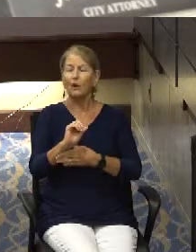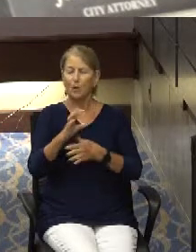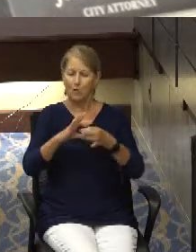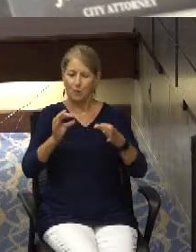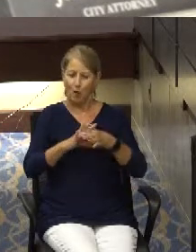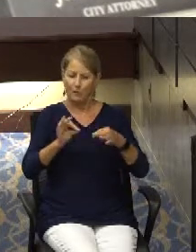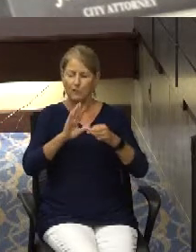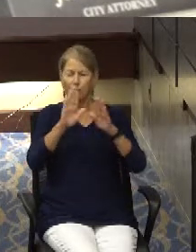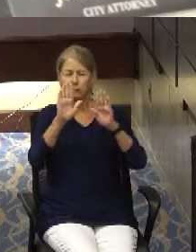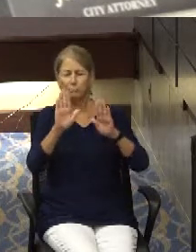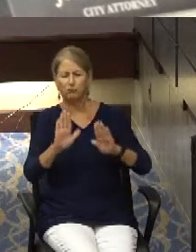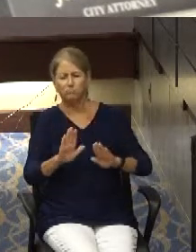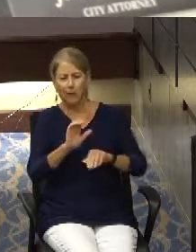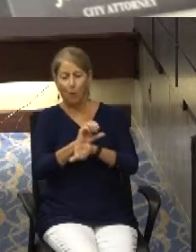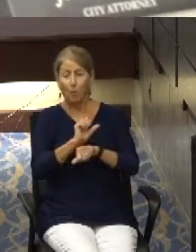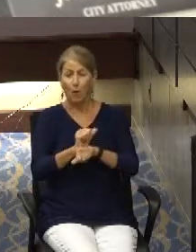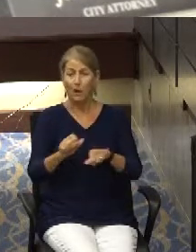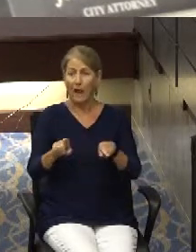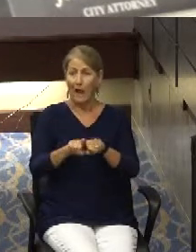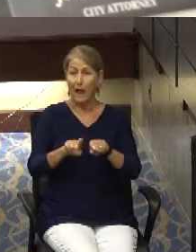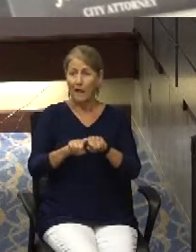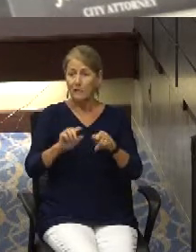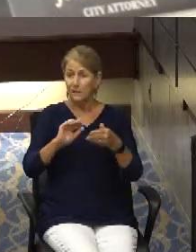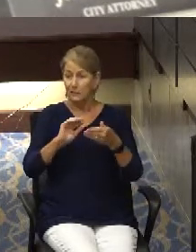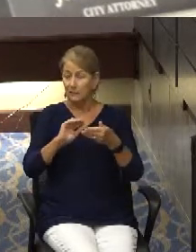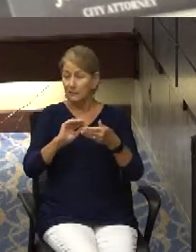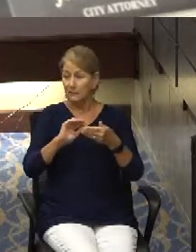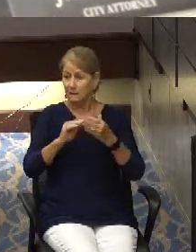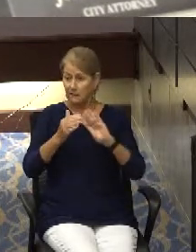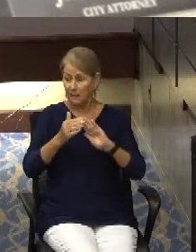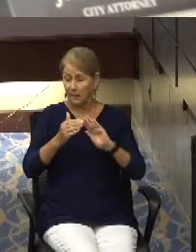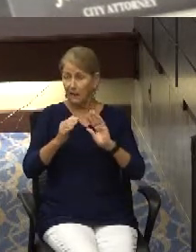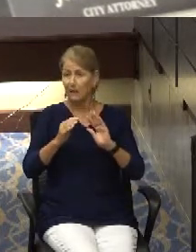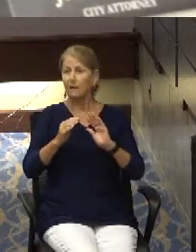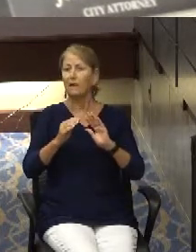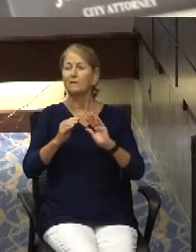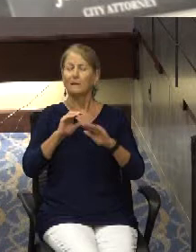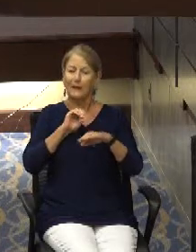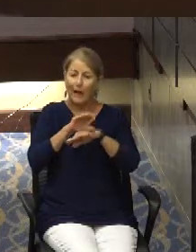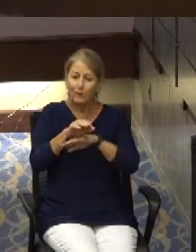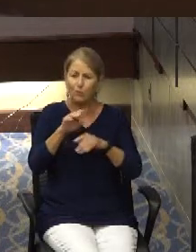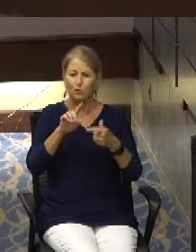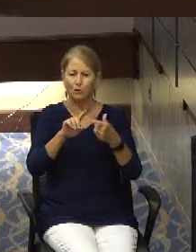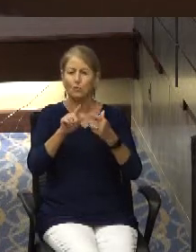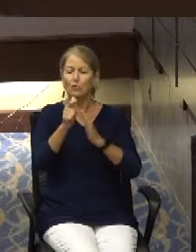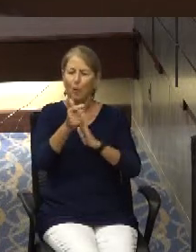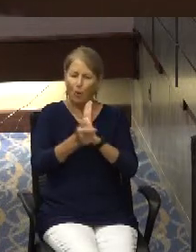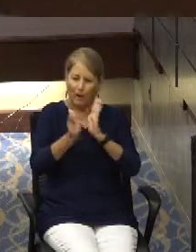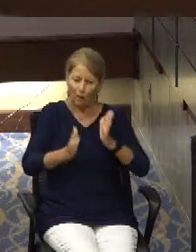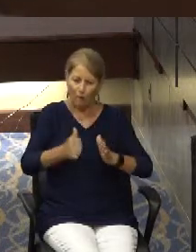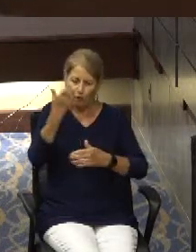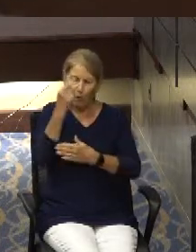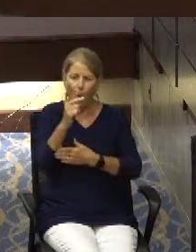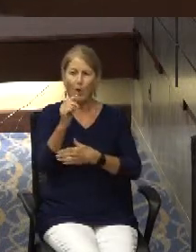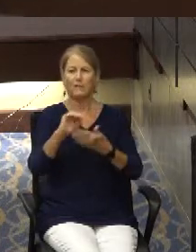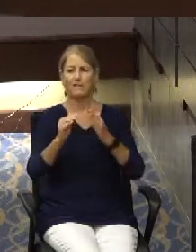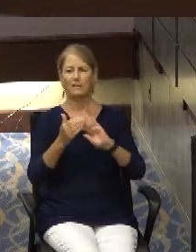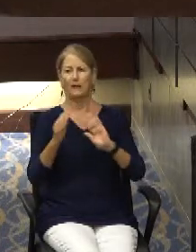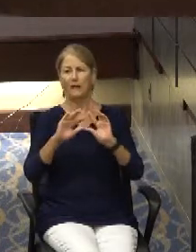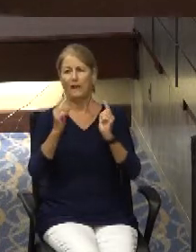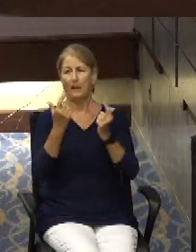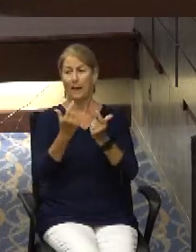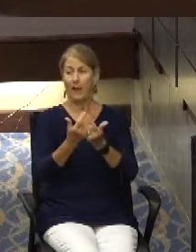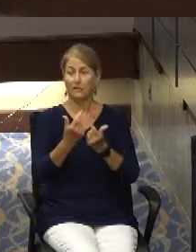council here, as the council to the city council, what you've done in the community and in the bar